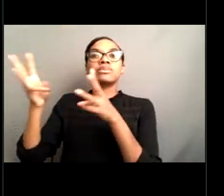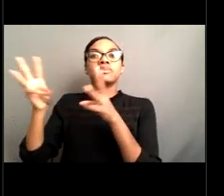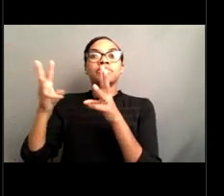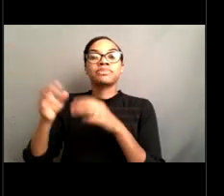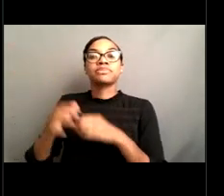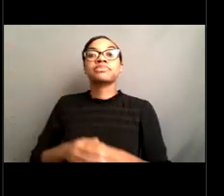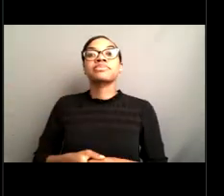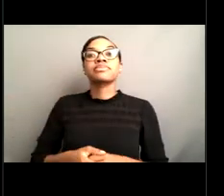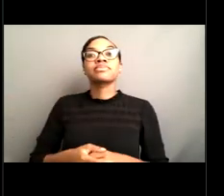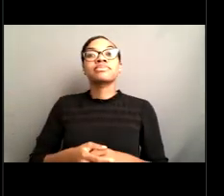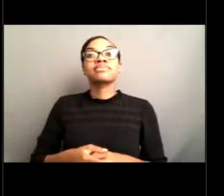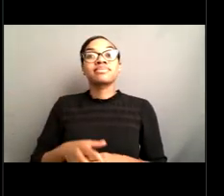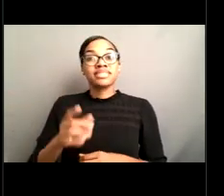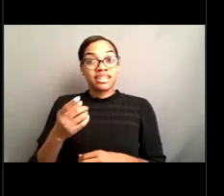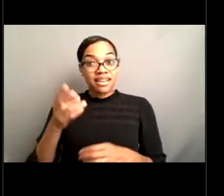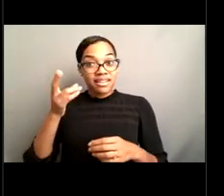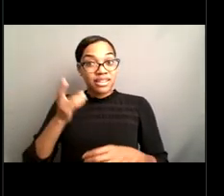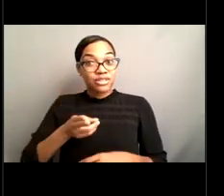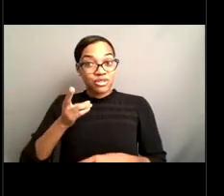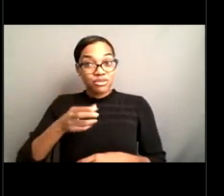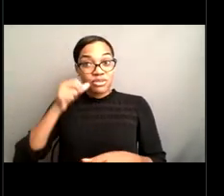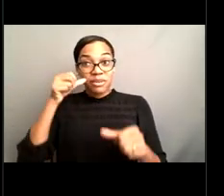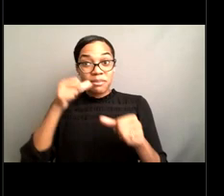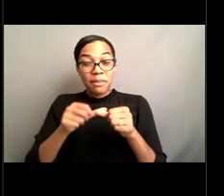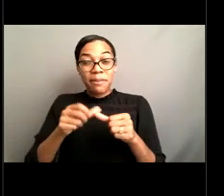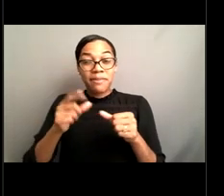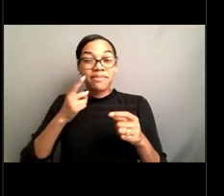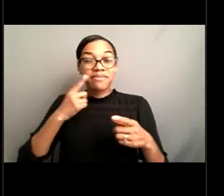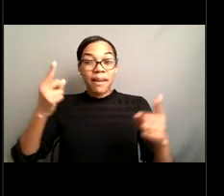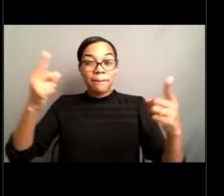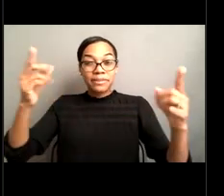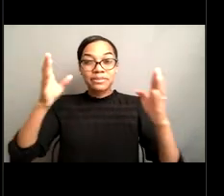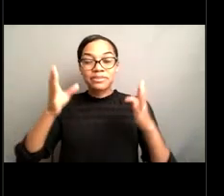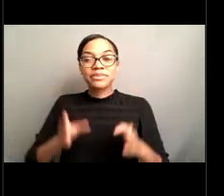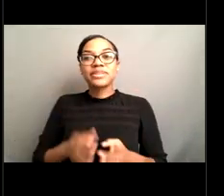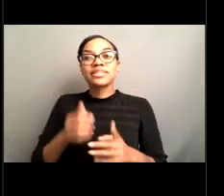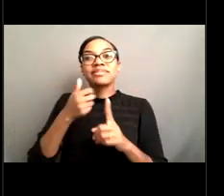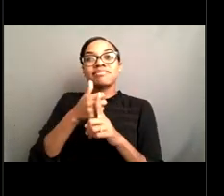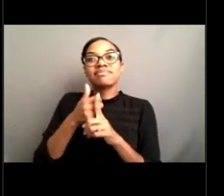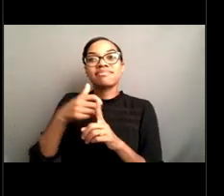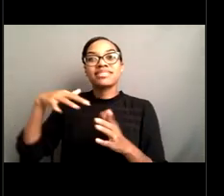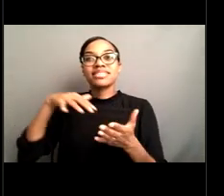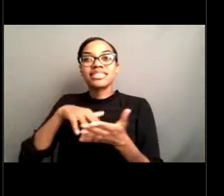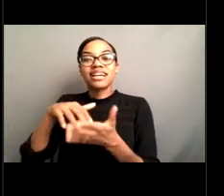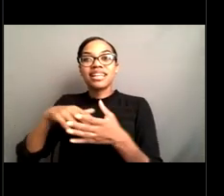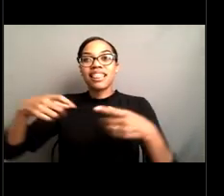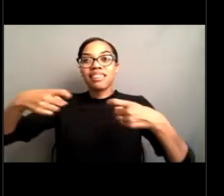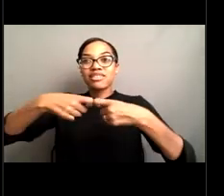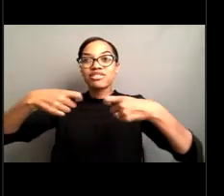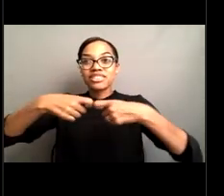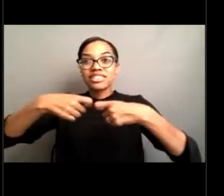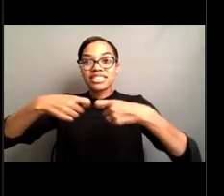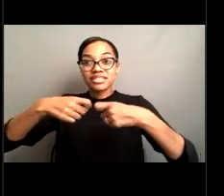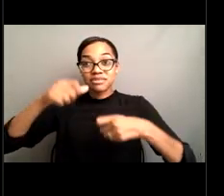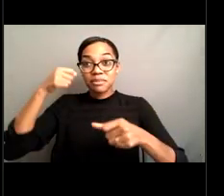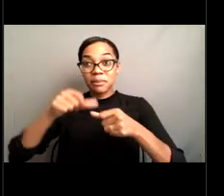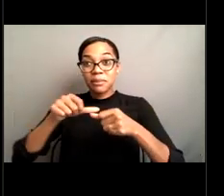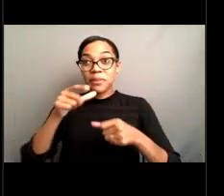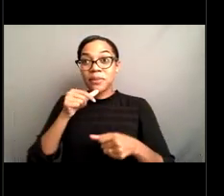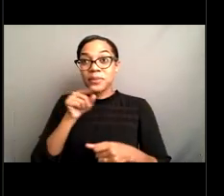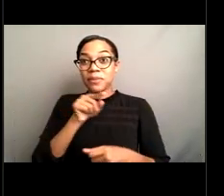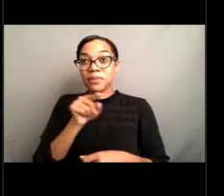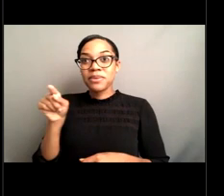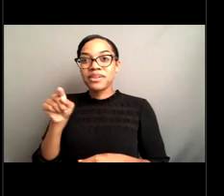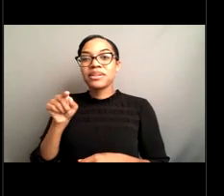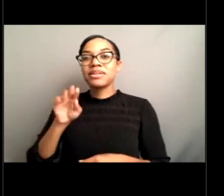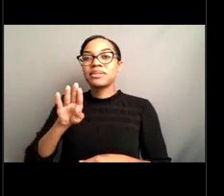flew a kite. He had a key on it, and he was studying electricity. And you guys might remember that was Benjamin Franklin